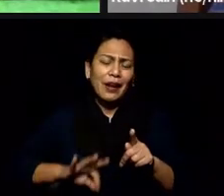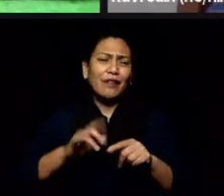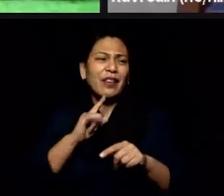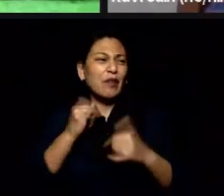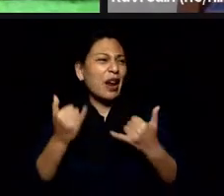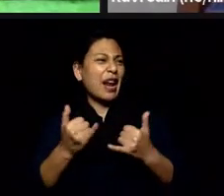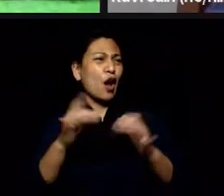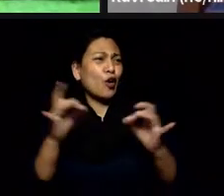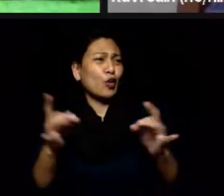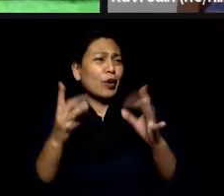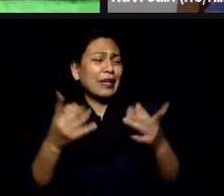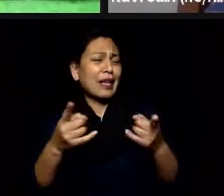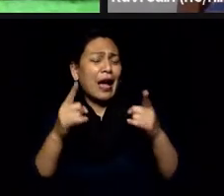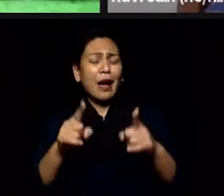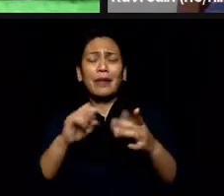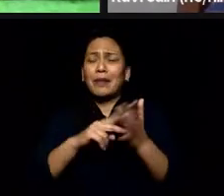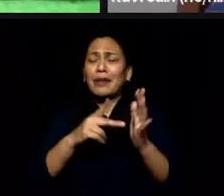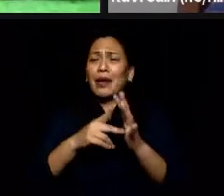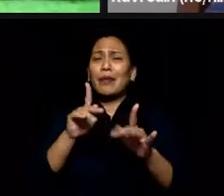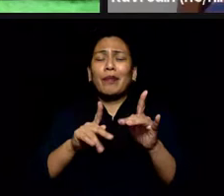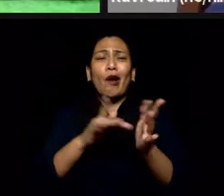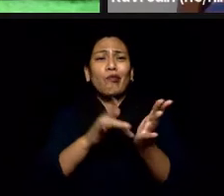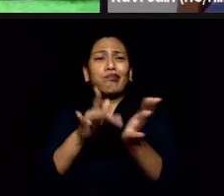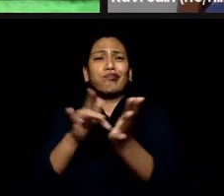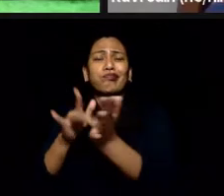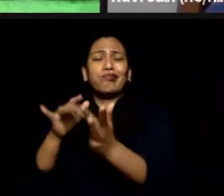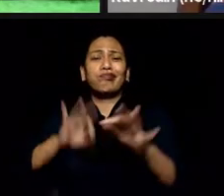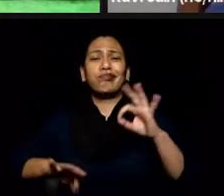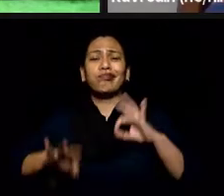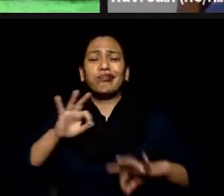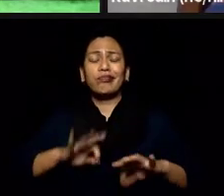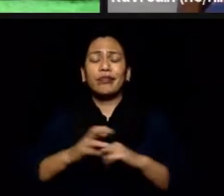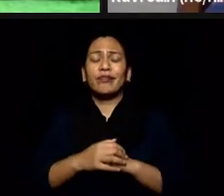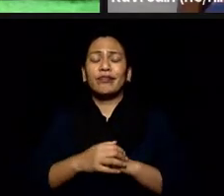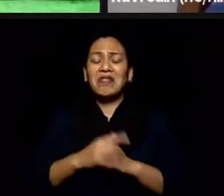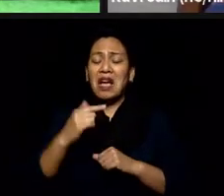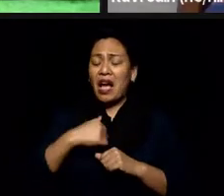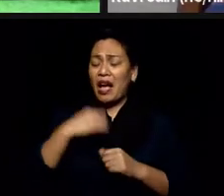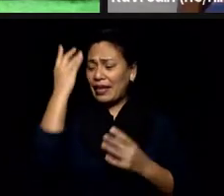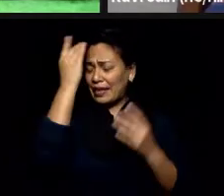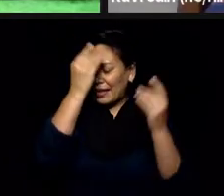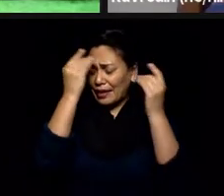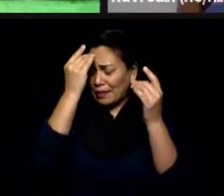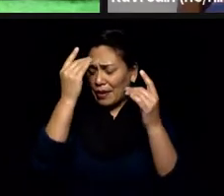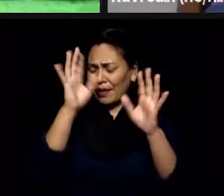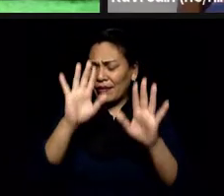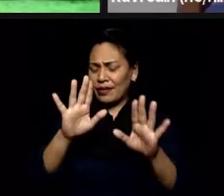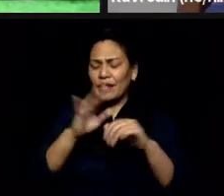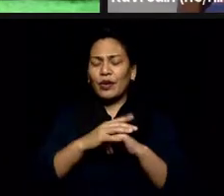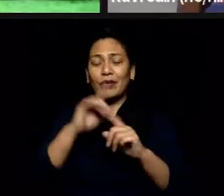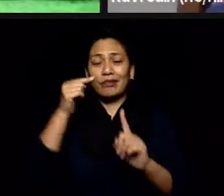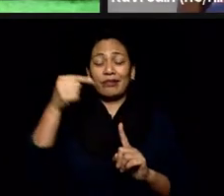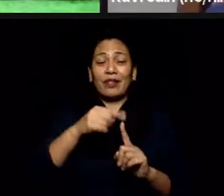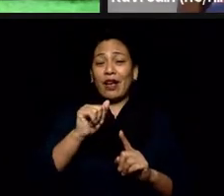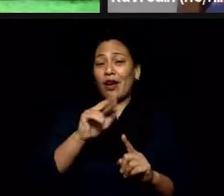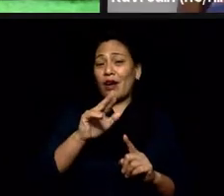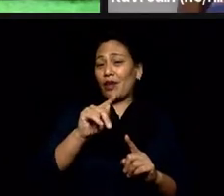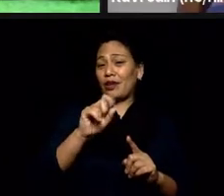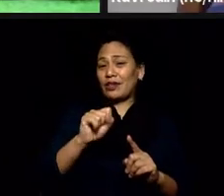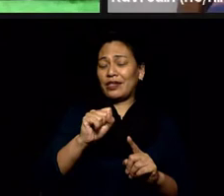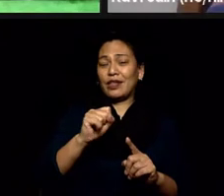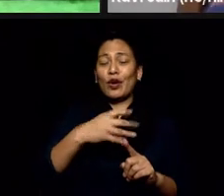crisis. And, you know, I've been thinking a lot about the white arts. Let's focus in on the arts. Like, the